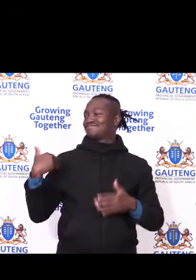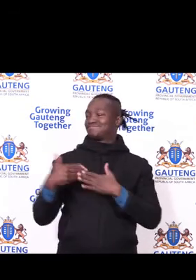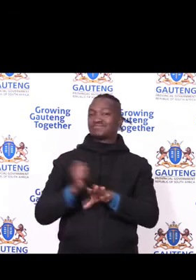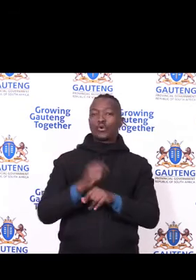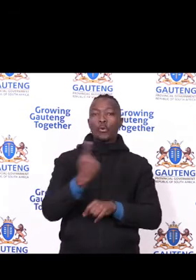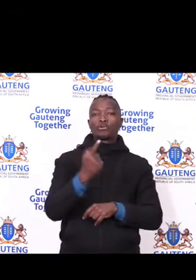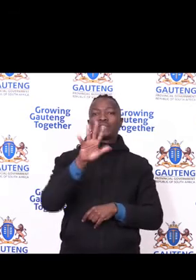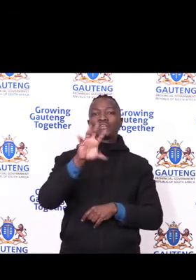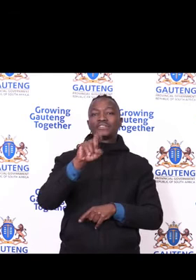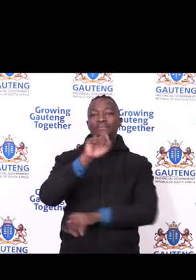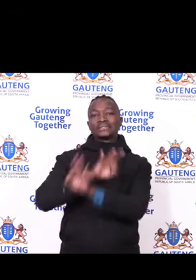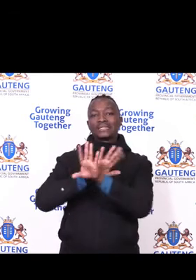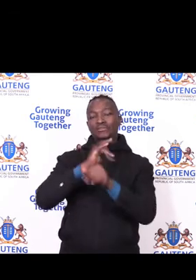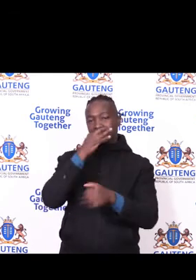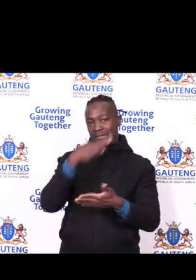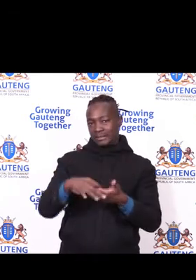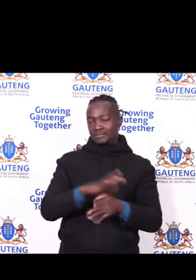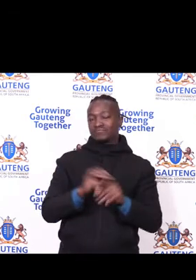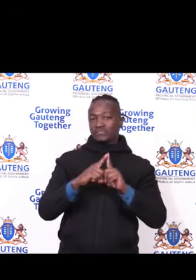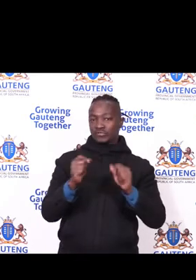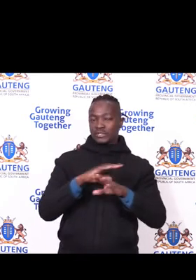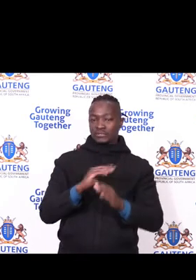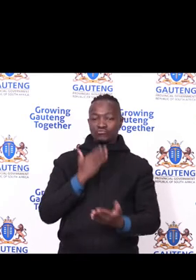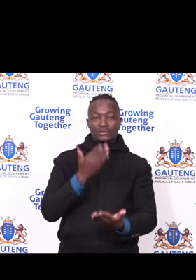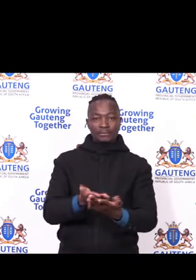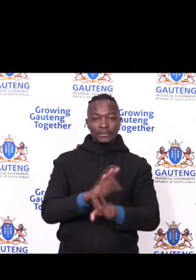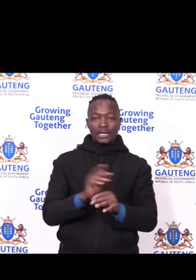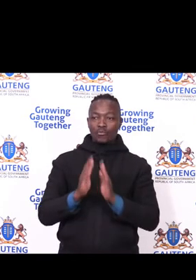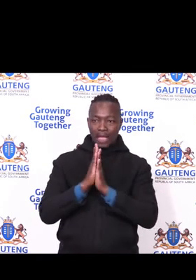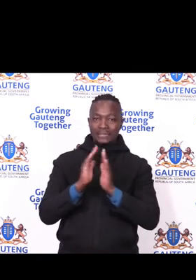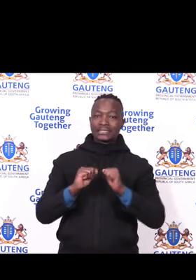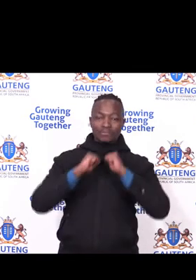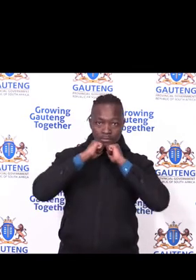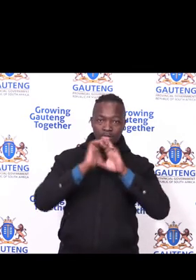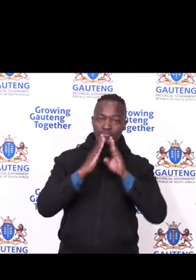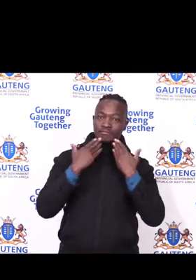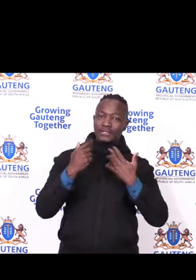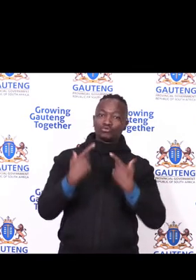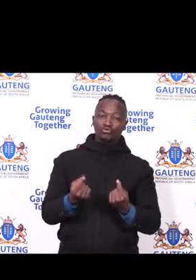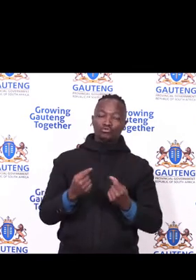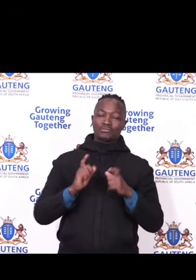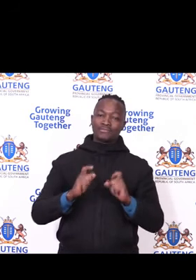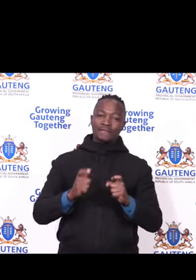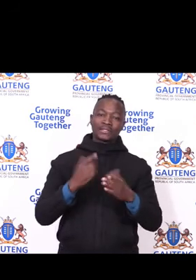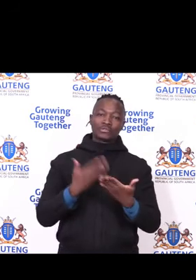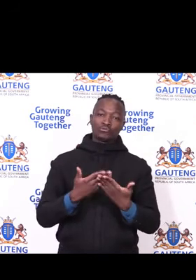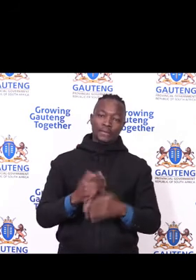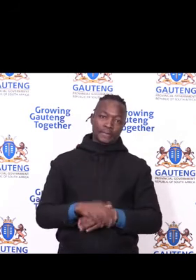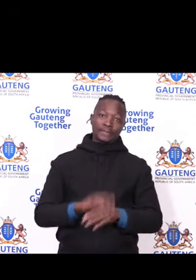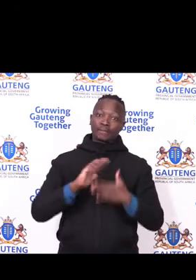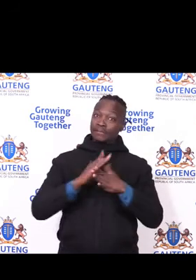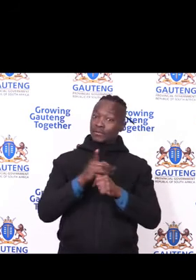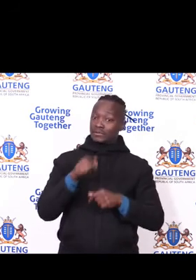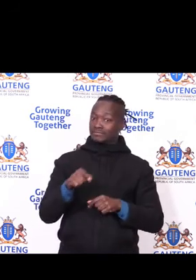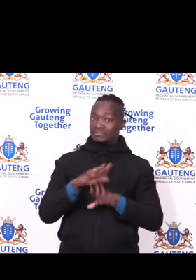applications have managed to submit the required documents, and we're urging parents to do so as quickly as possible because this